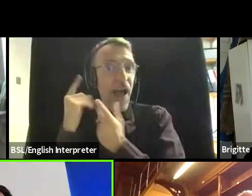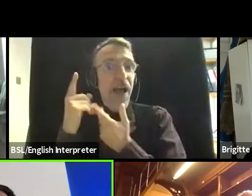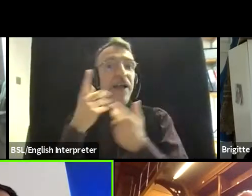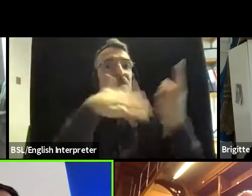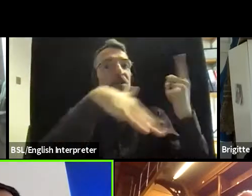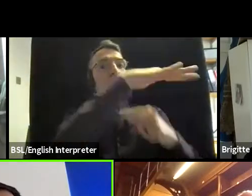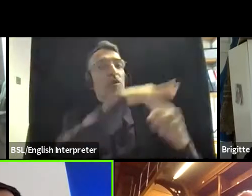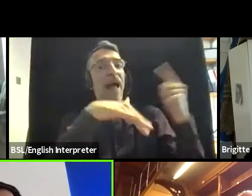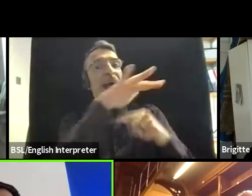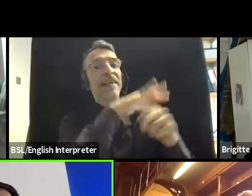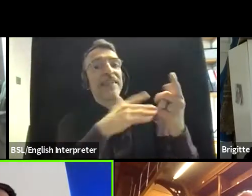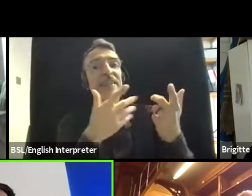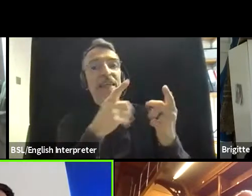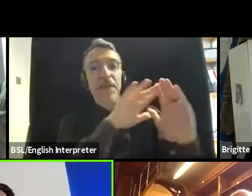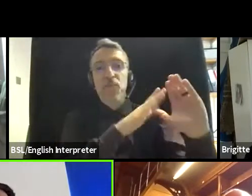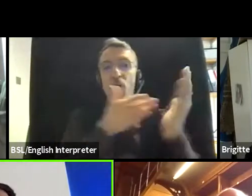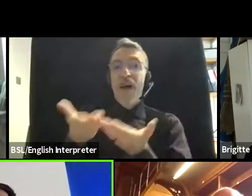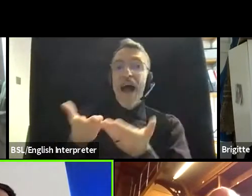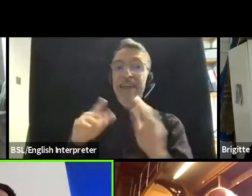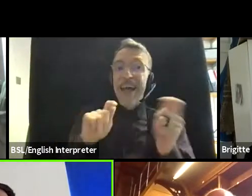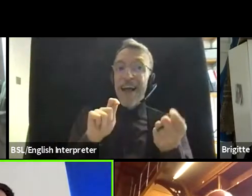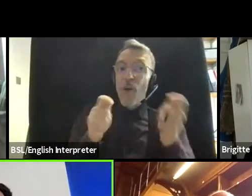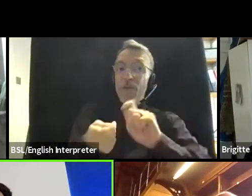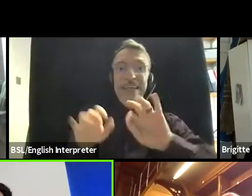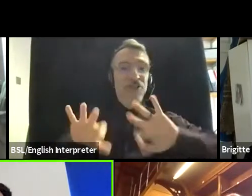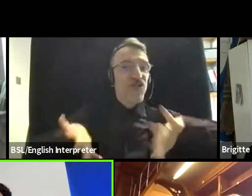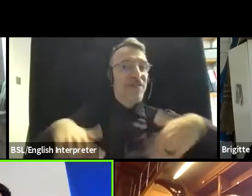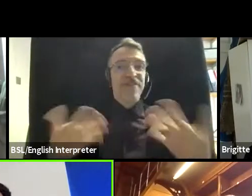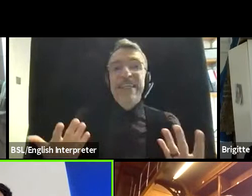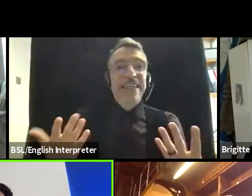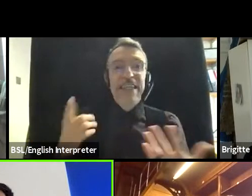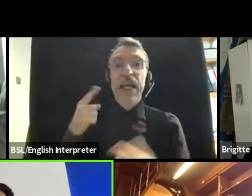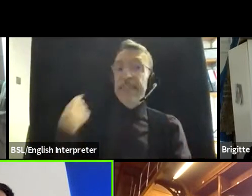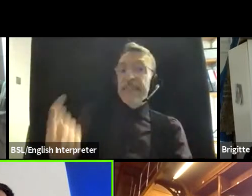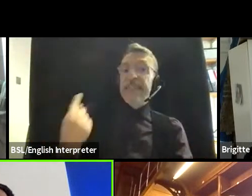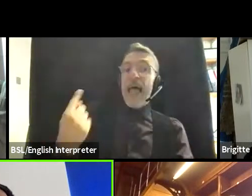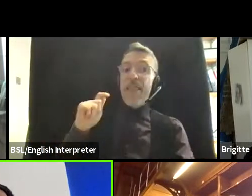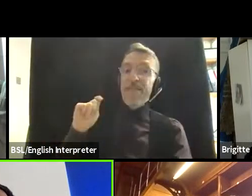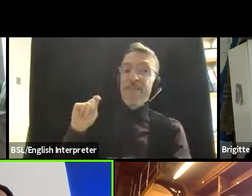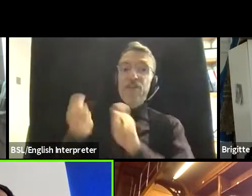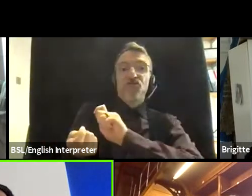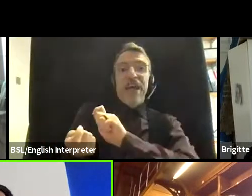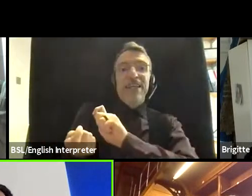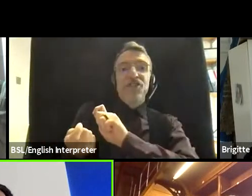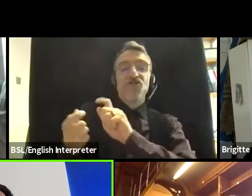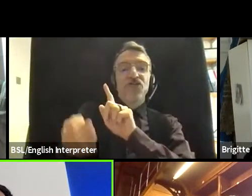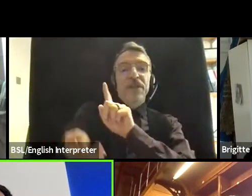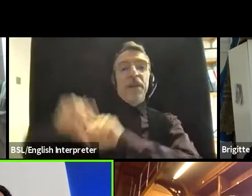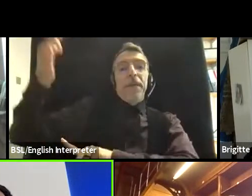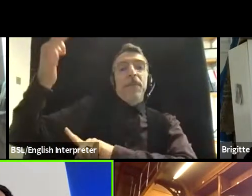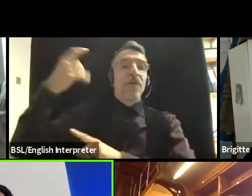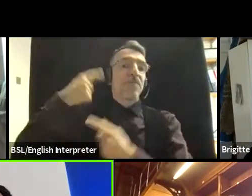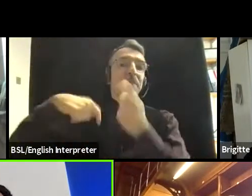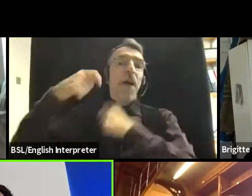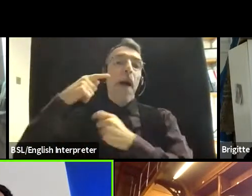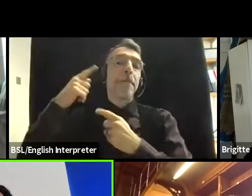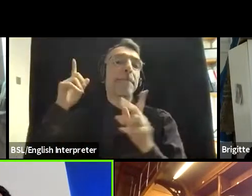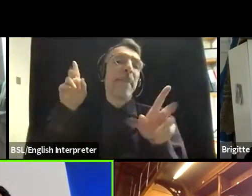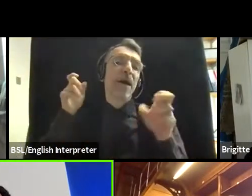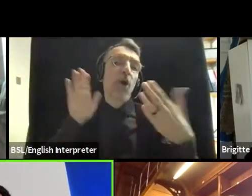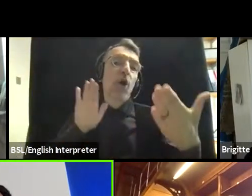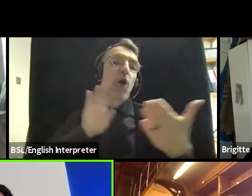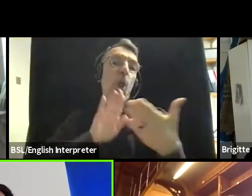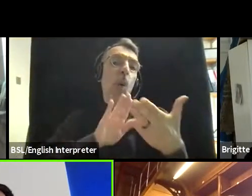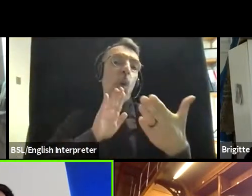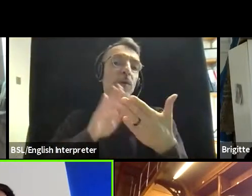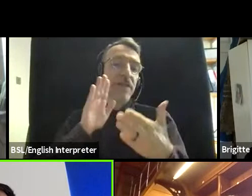society. The society is not providing accommodation, sign language interpretation services. It's not developing, it's not recognizing